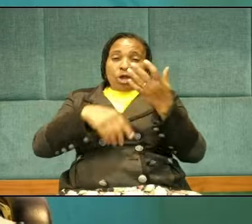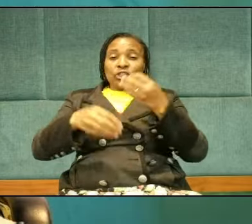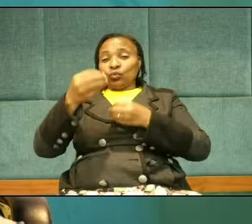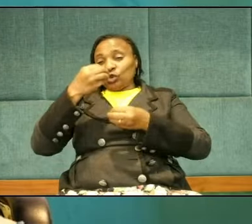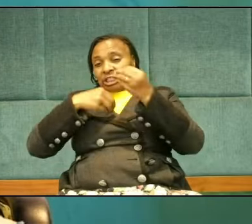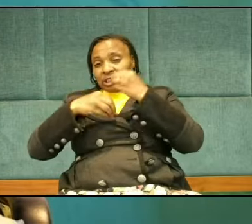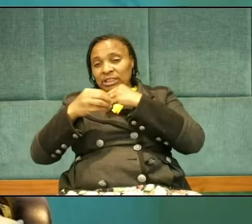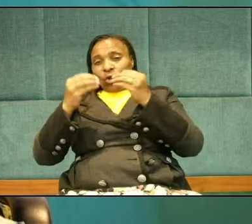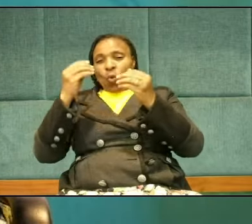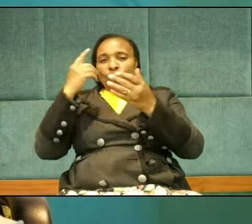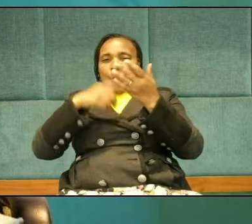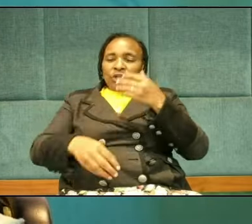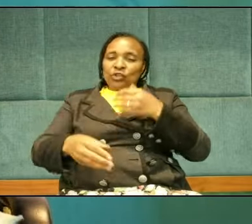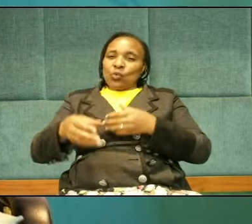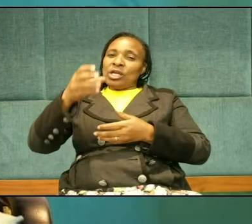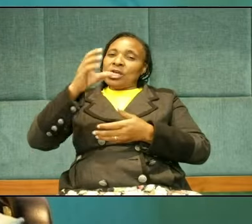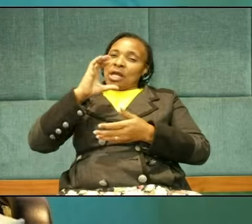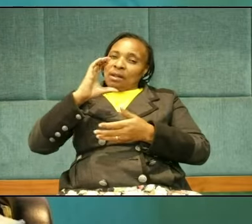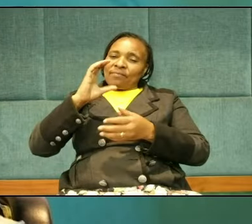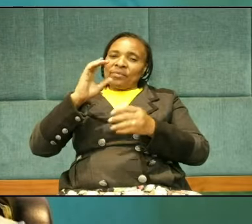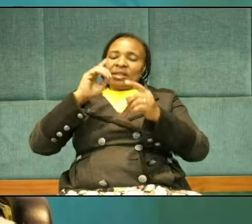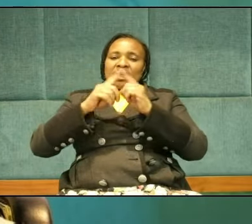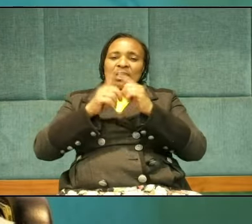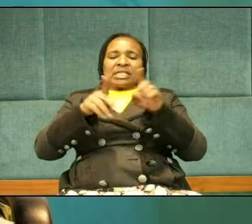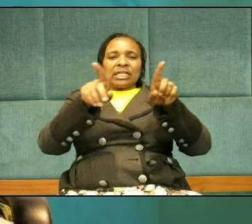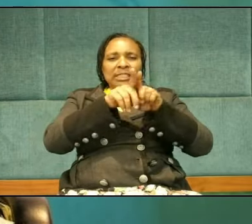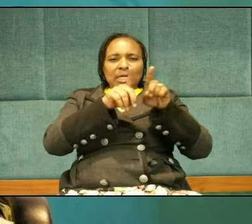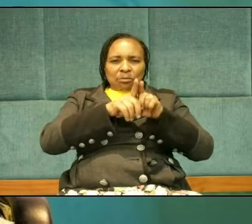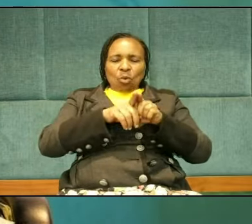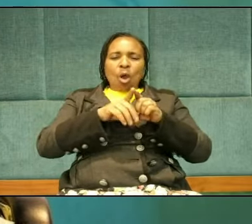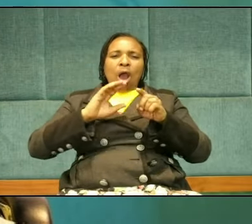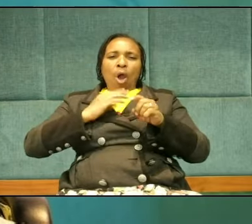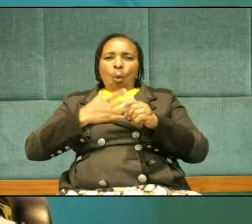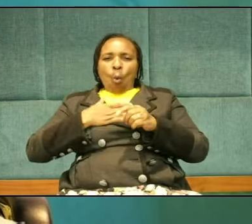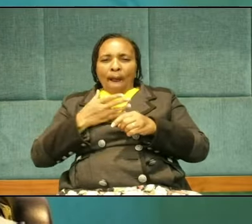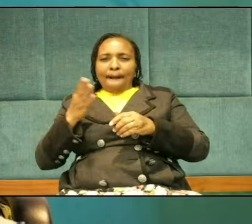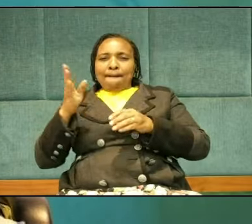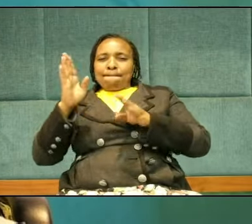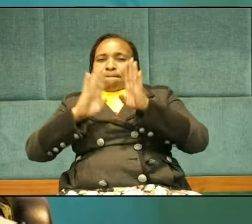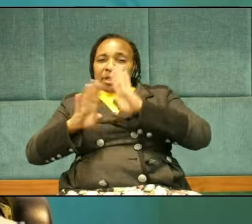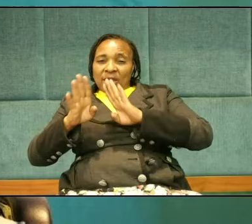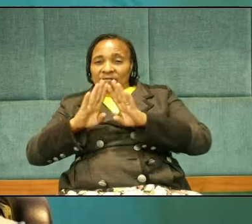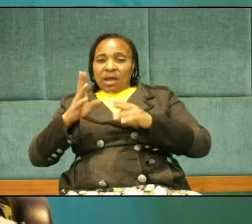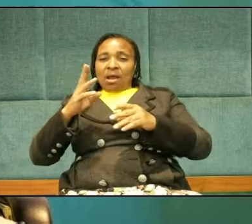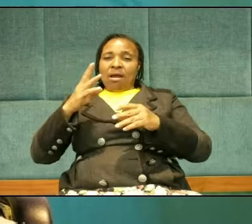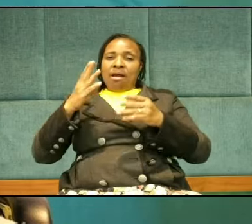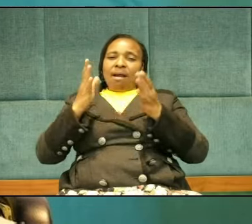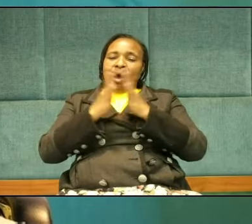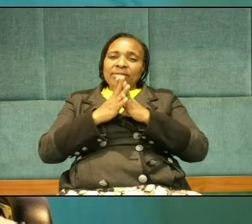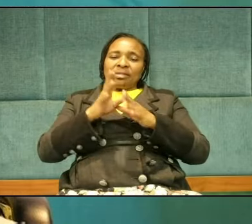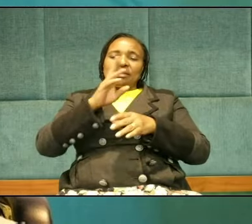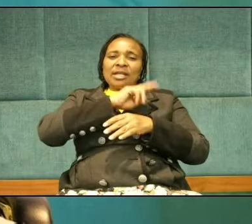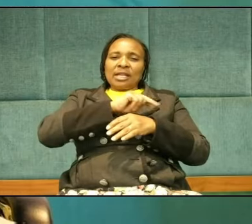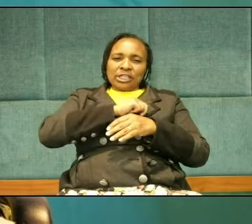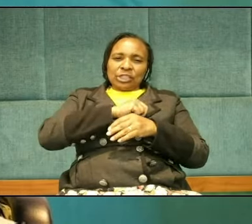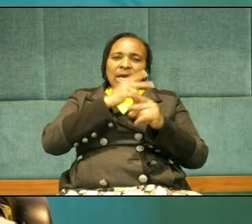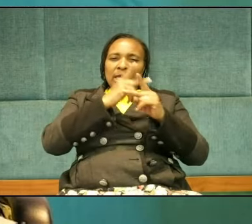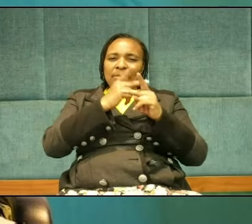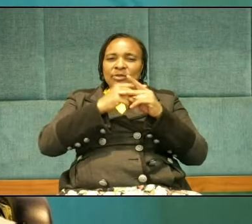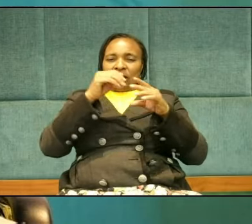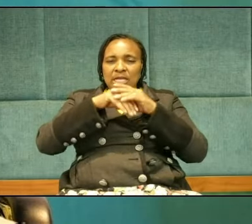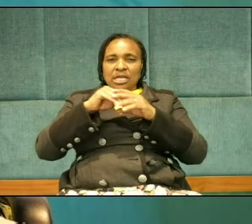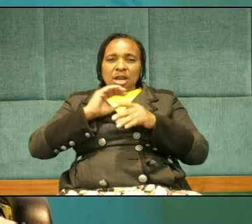drink, but equally as well, our moral compass, our moral nature, let that be kept in mind as we go